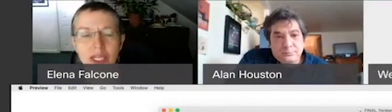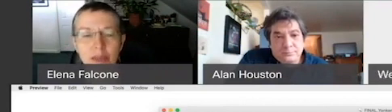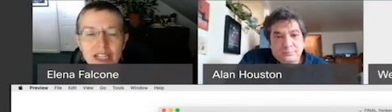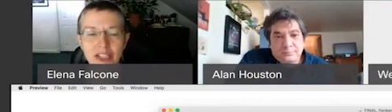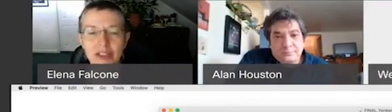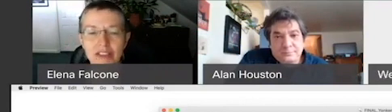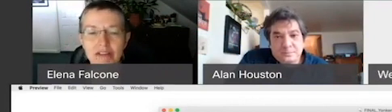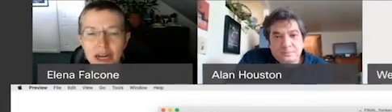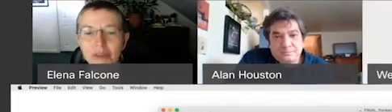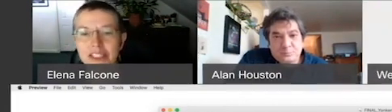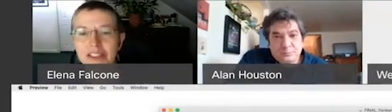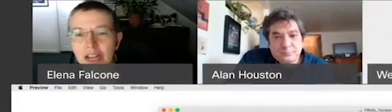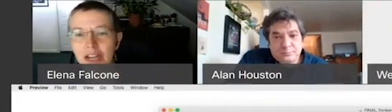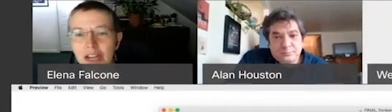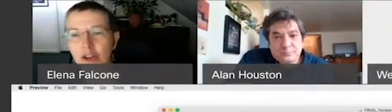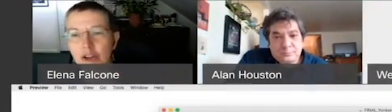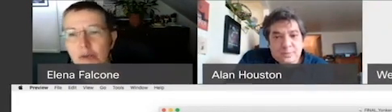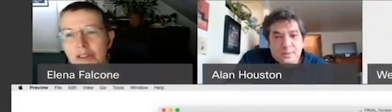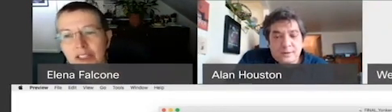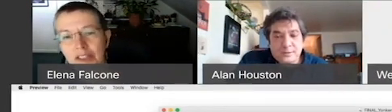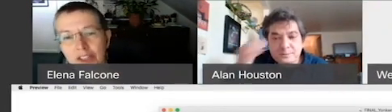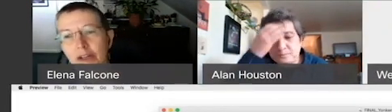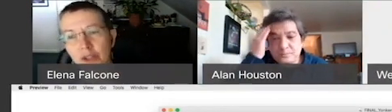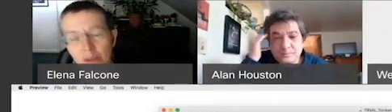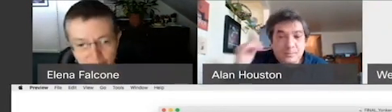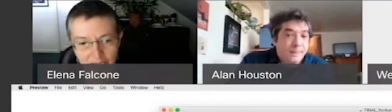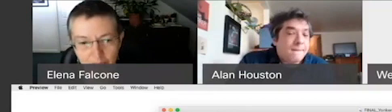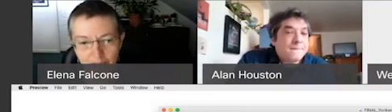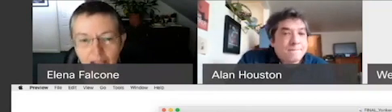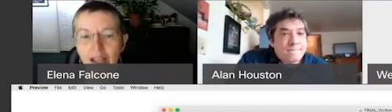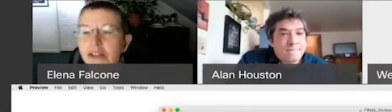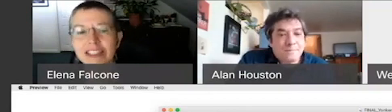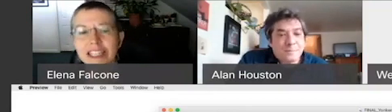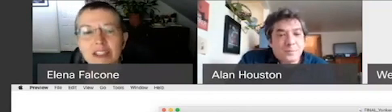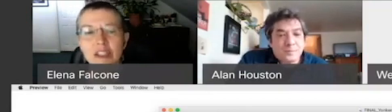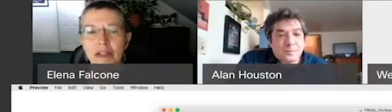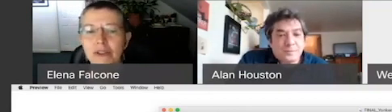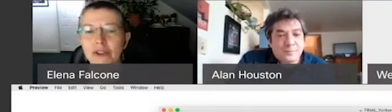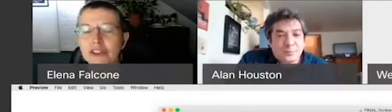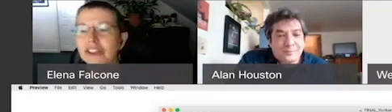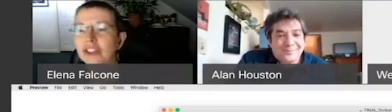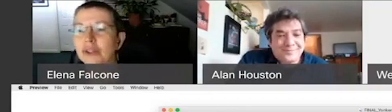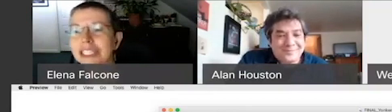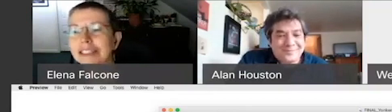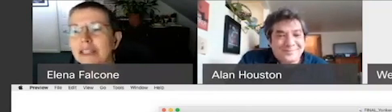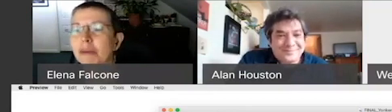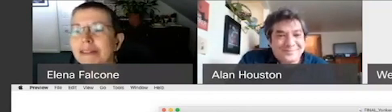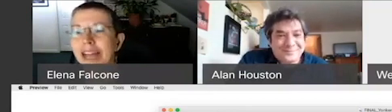this in the Yonkers community. So Alan, I hope you're ready to tell us about the services you need to know about